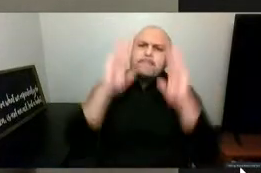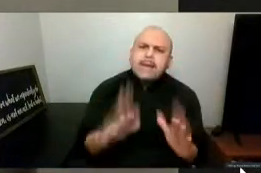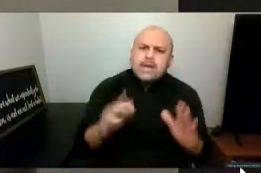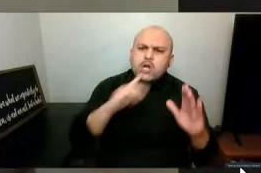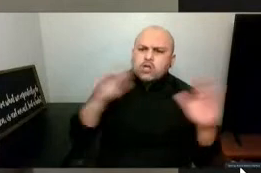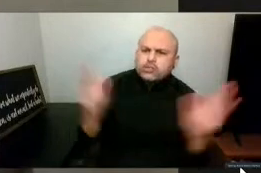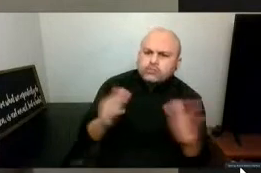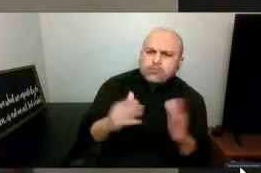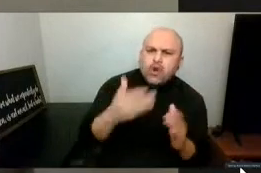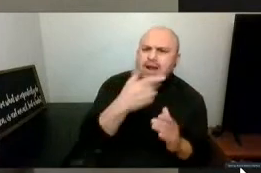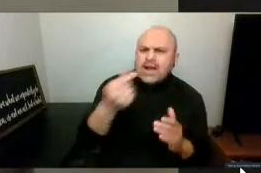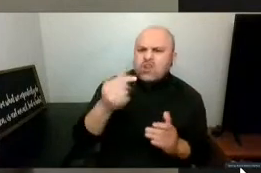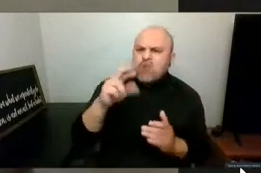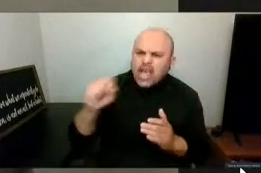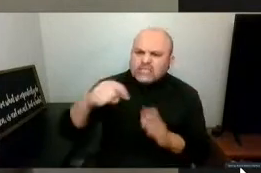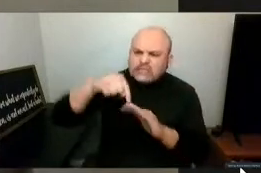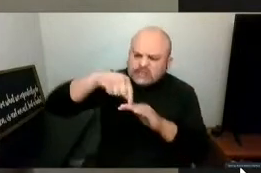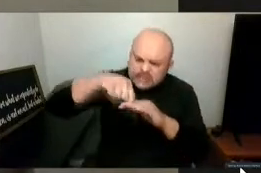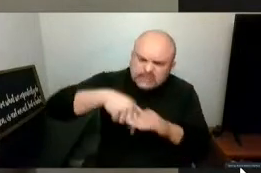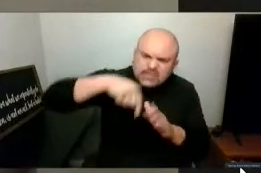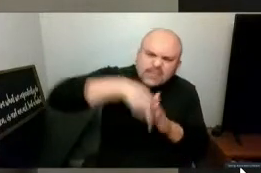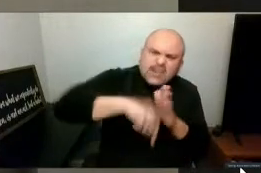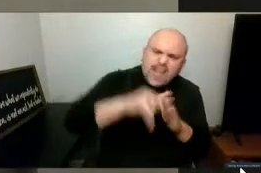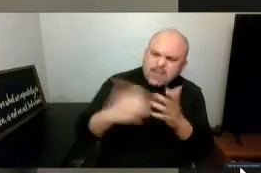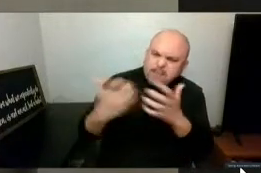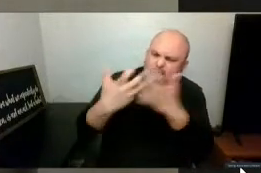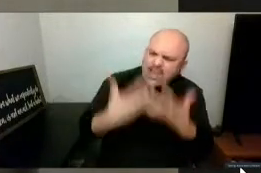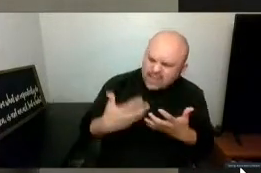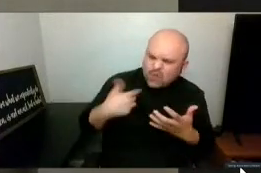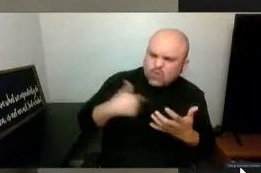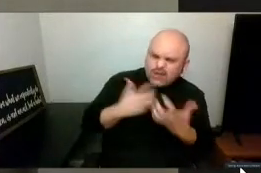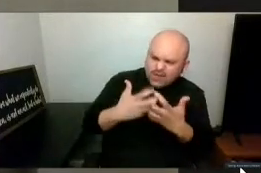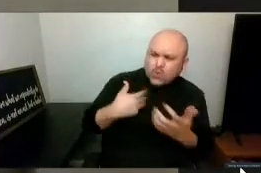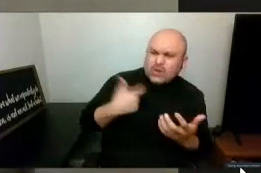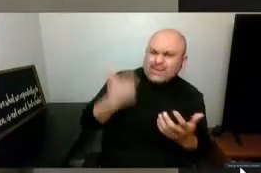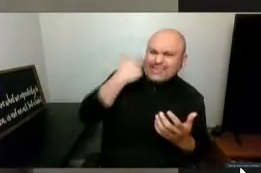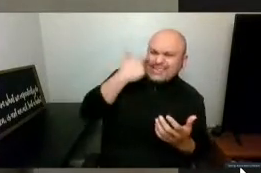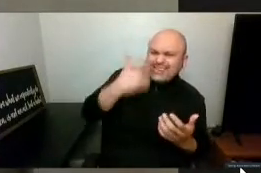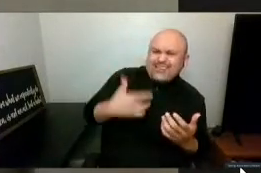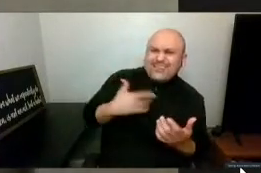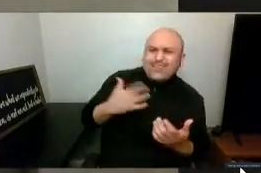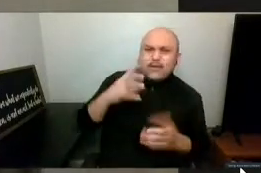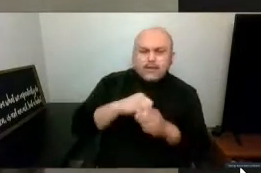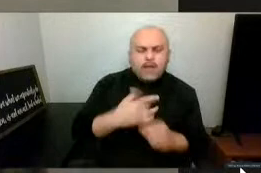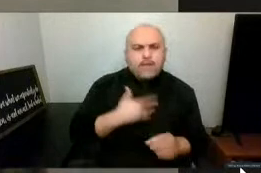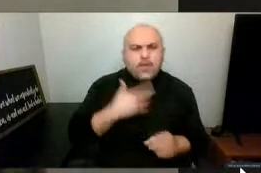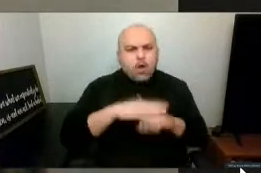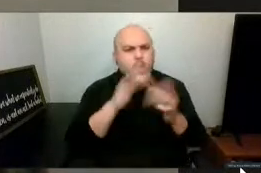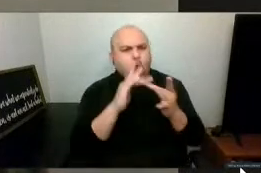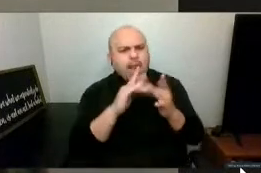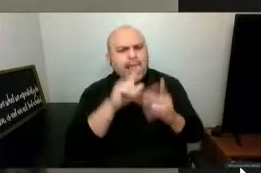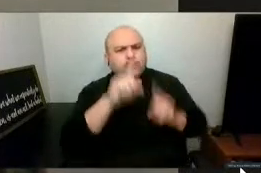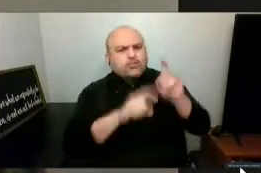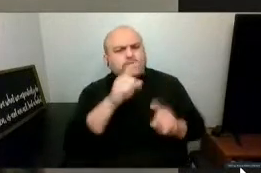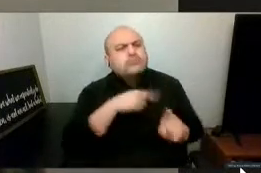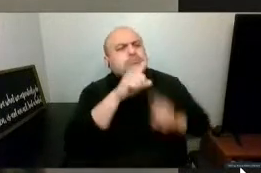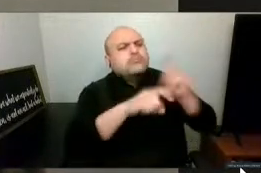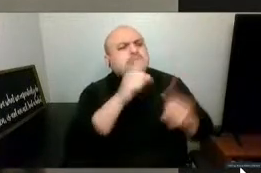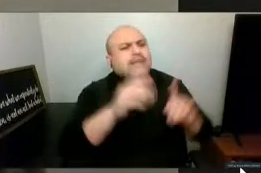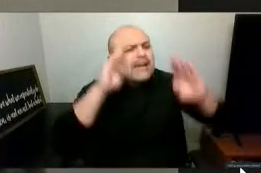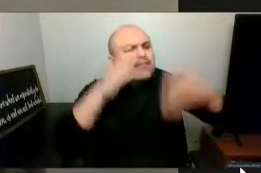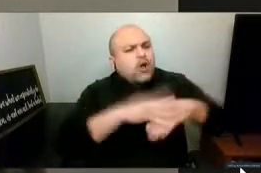grassroots grantees and partners, we recently fielded an online survey focused on the